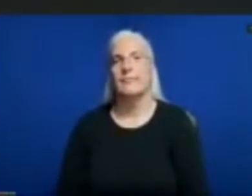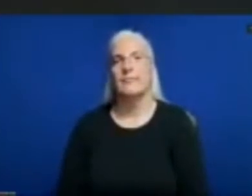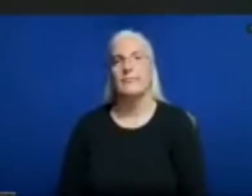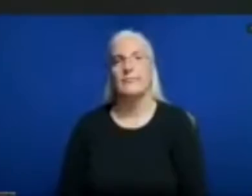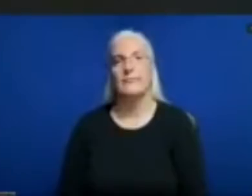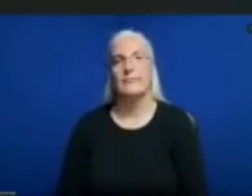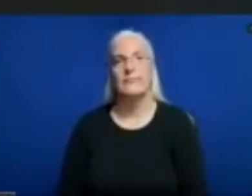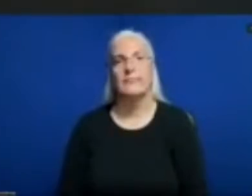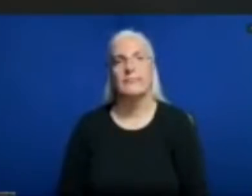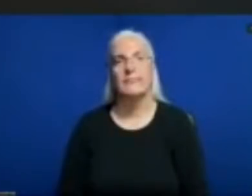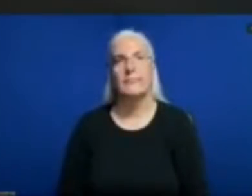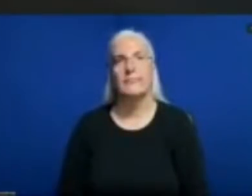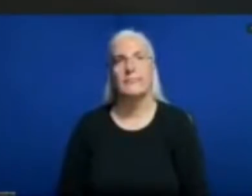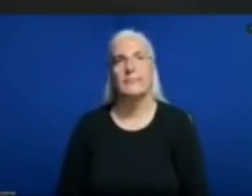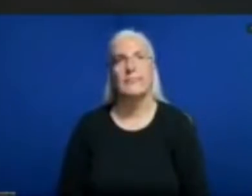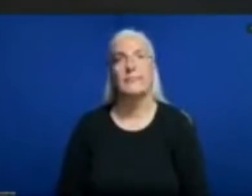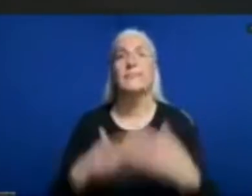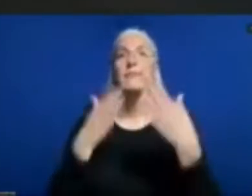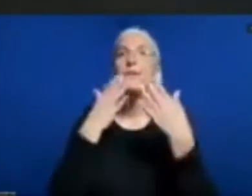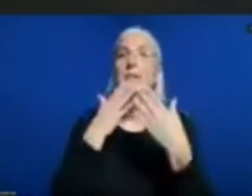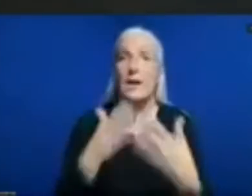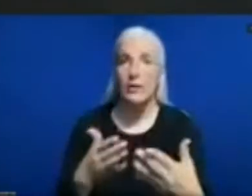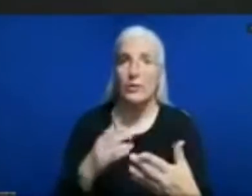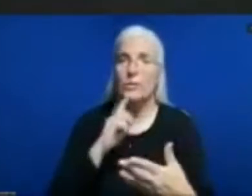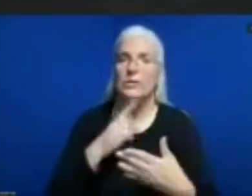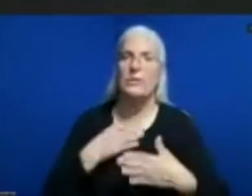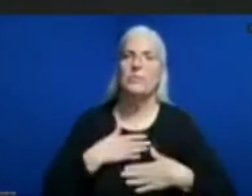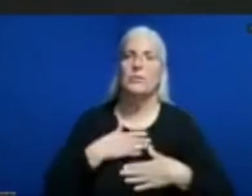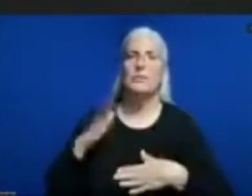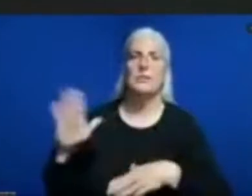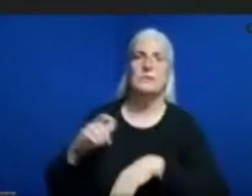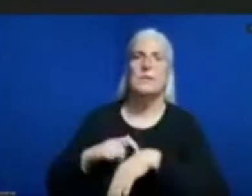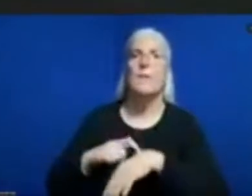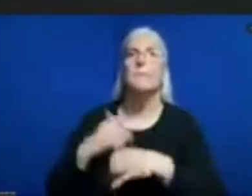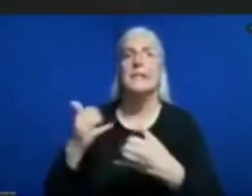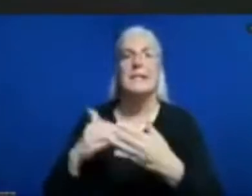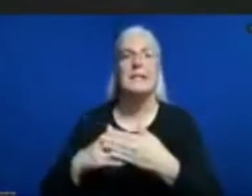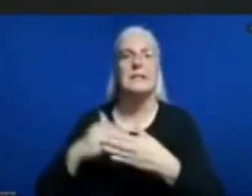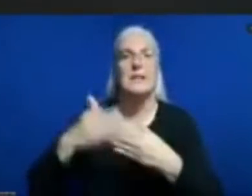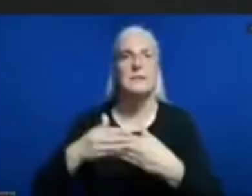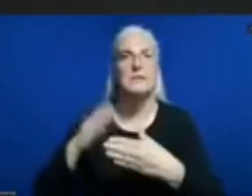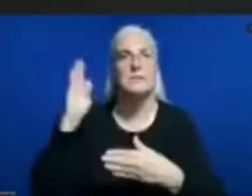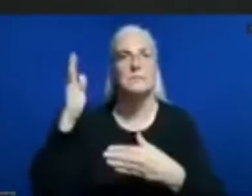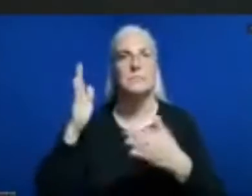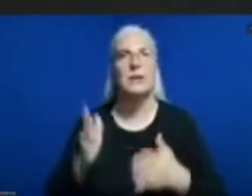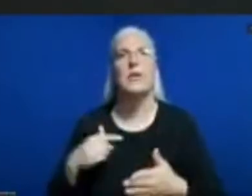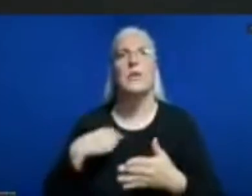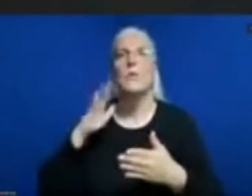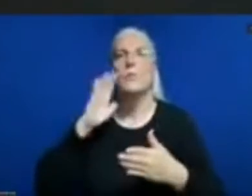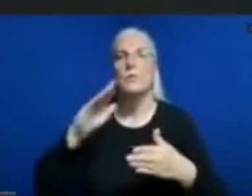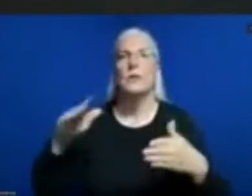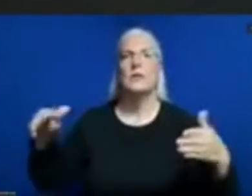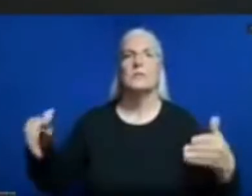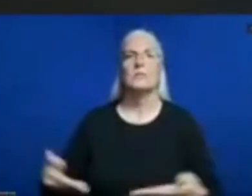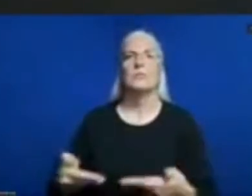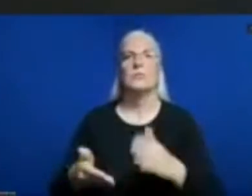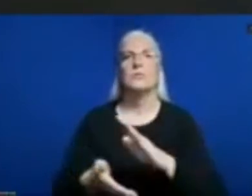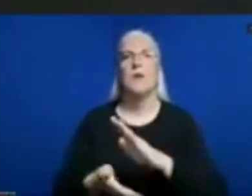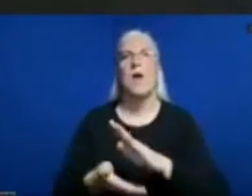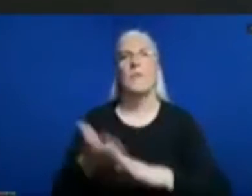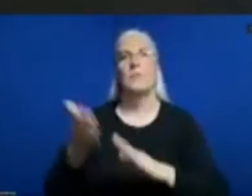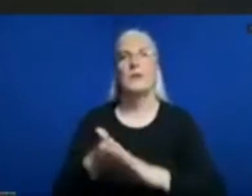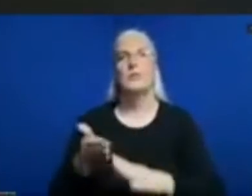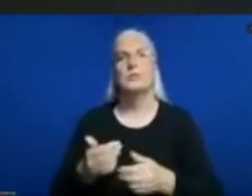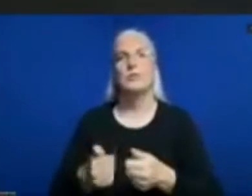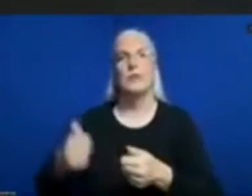Thank you, Chief. I appreciate your time. Next, I'd like to introduce up Operations Section Chief Mark Brunton to